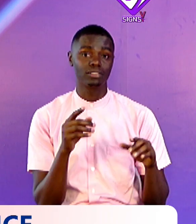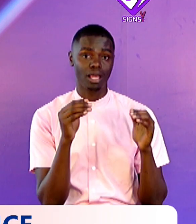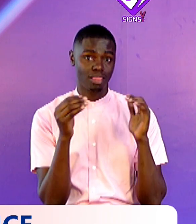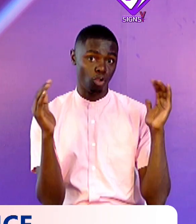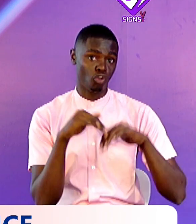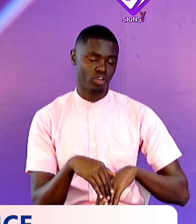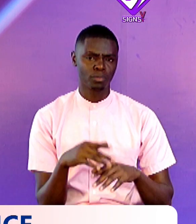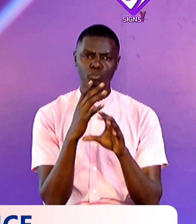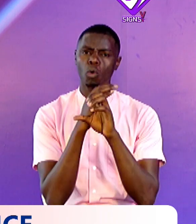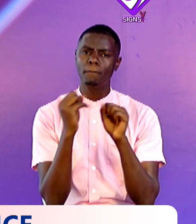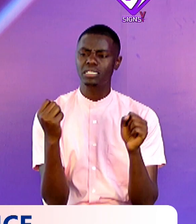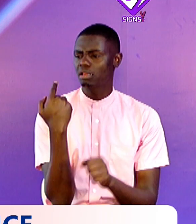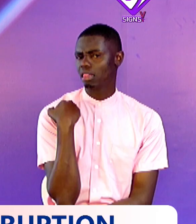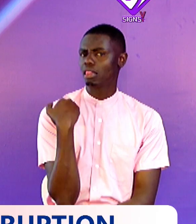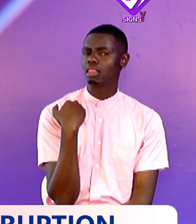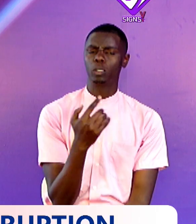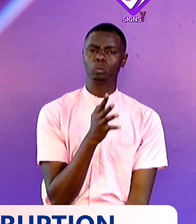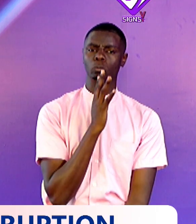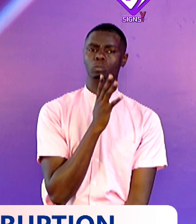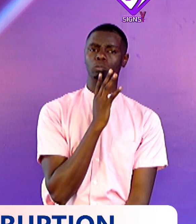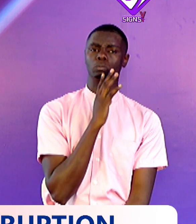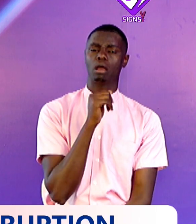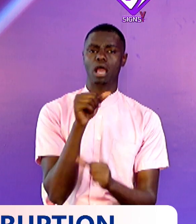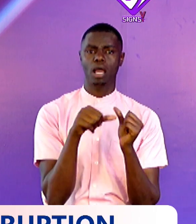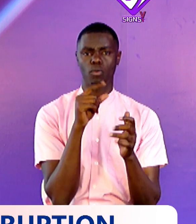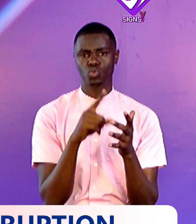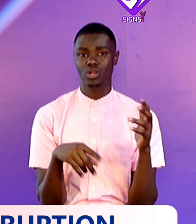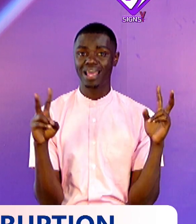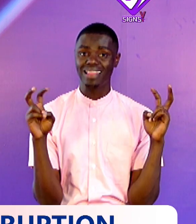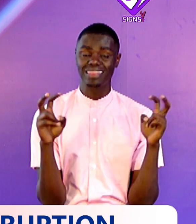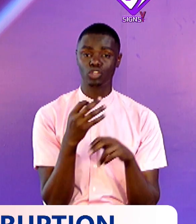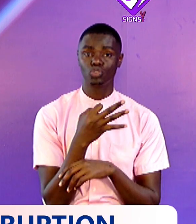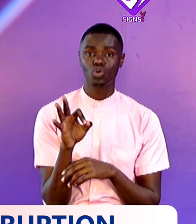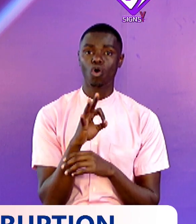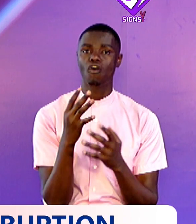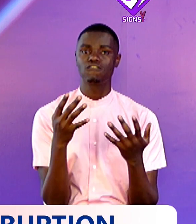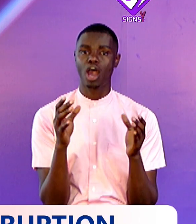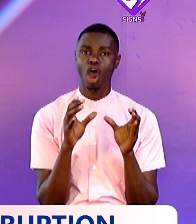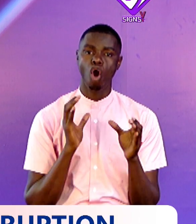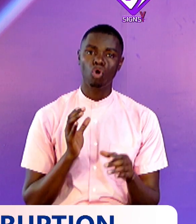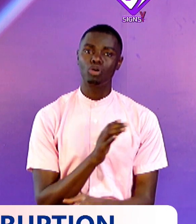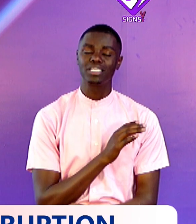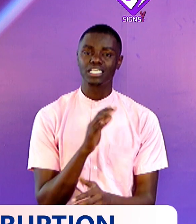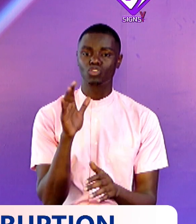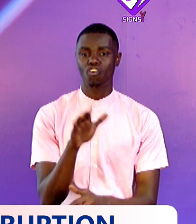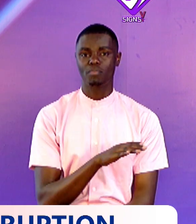president went ahead yesterday and spoke about the issue of committees of parliament,